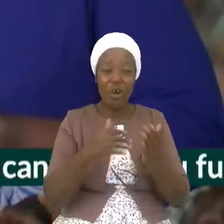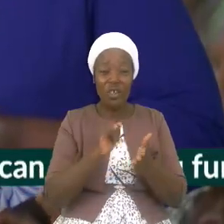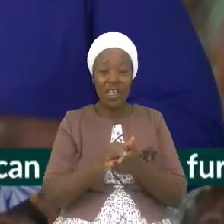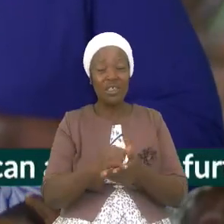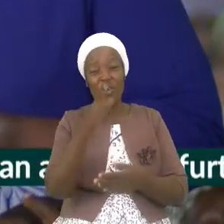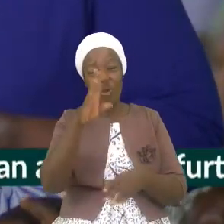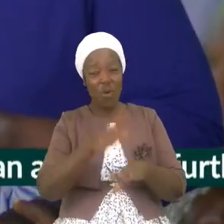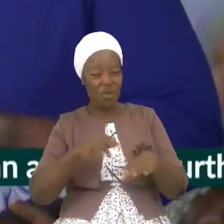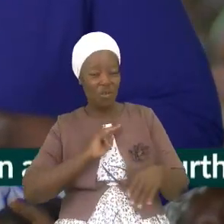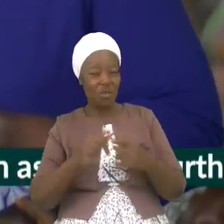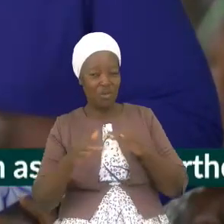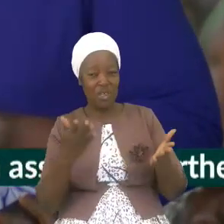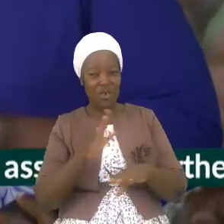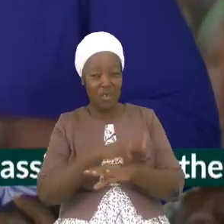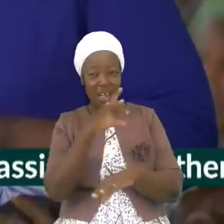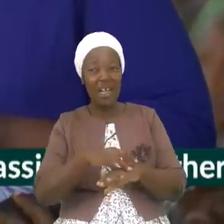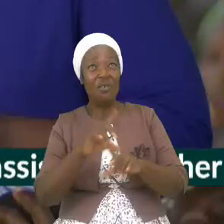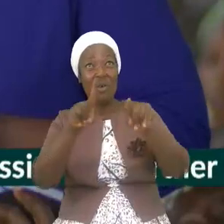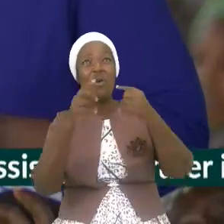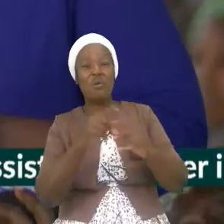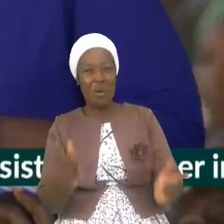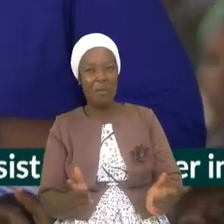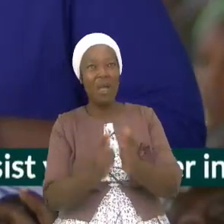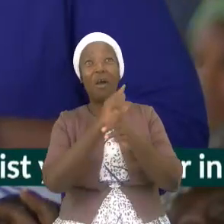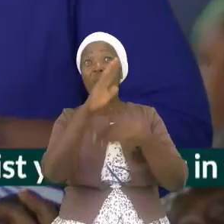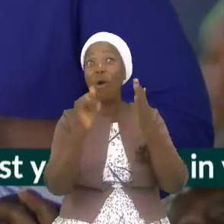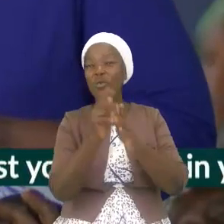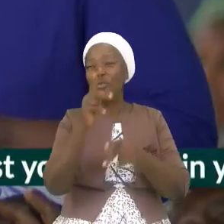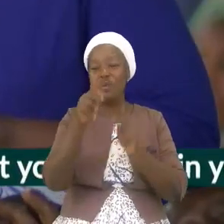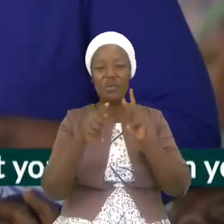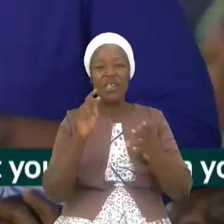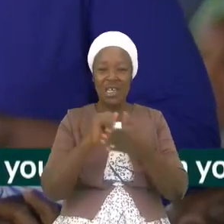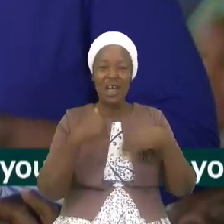Please, our counselors, let's ensure we get the details correctly